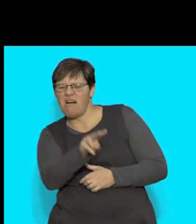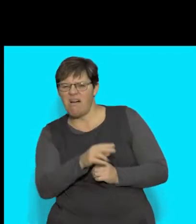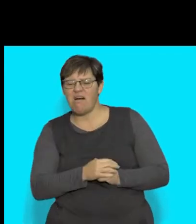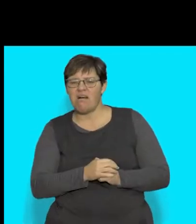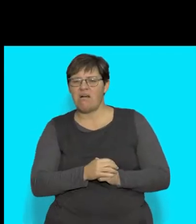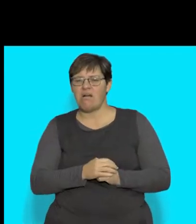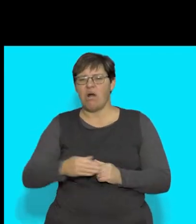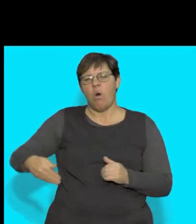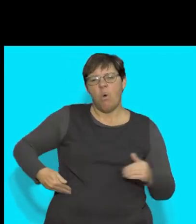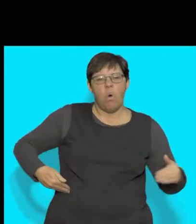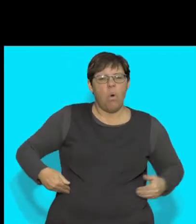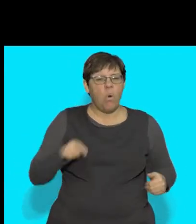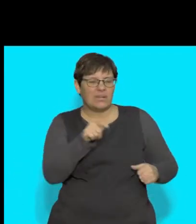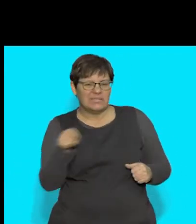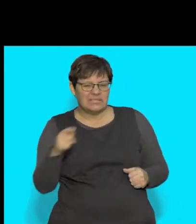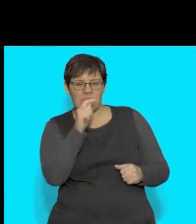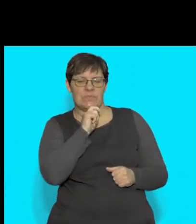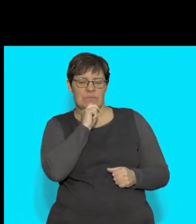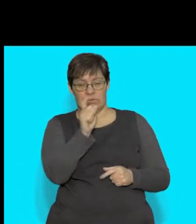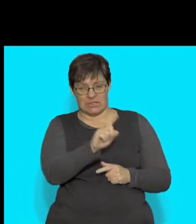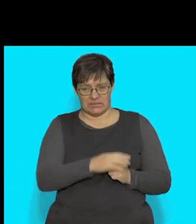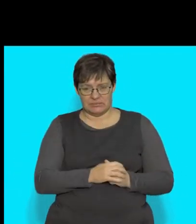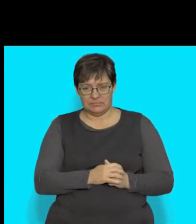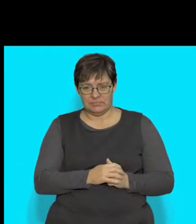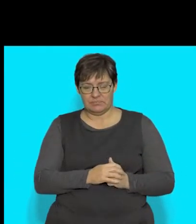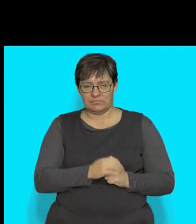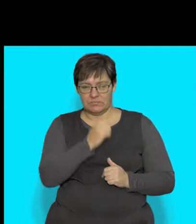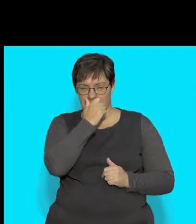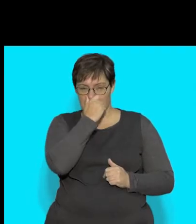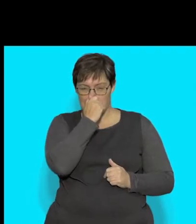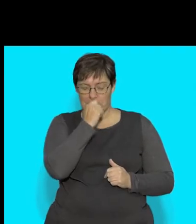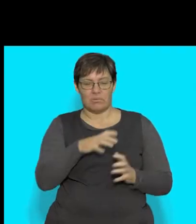what a system is, what organs make up this